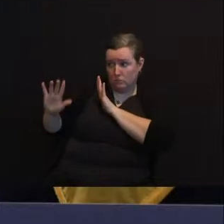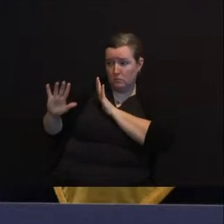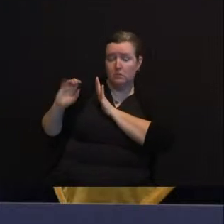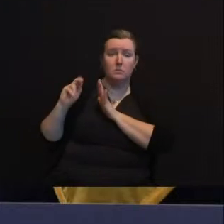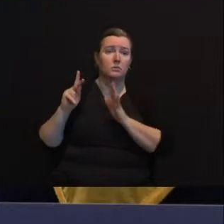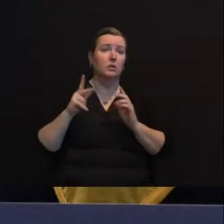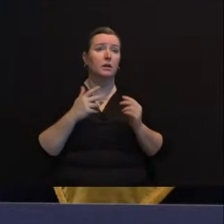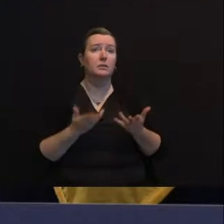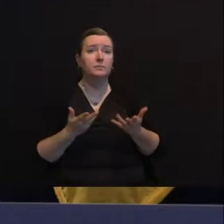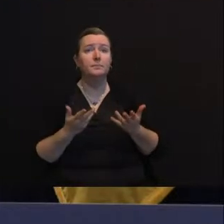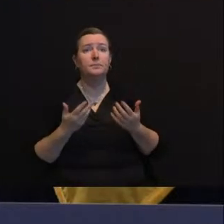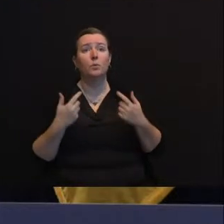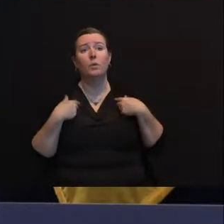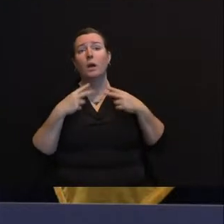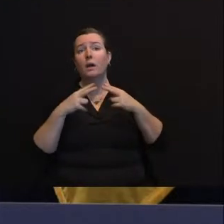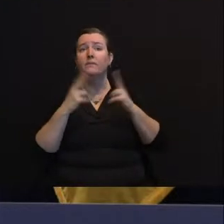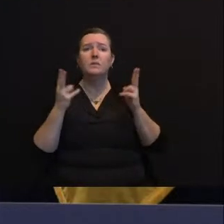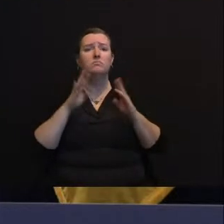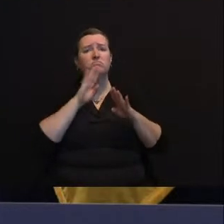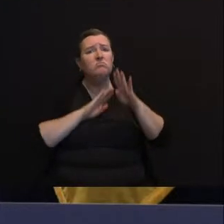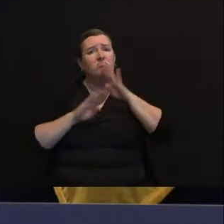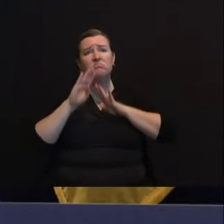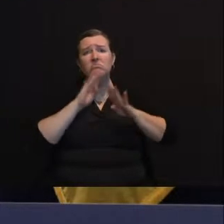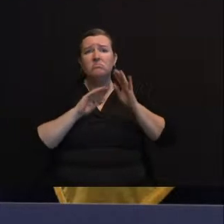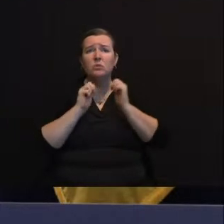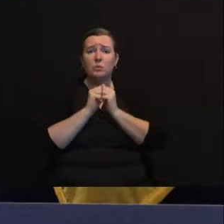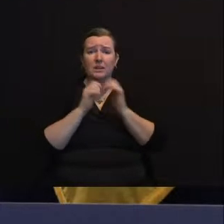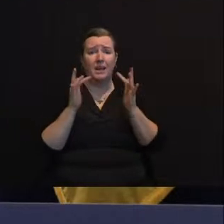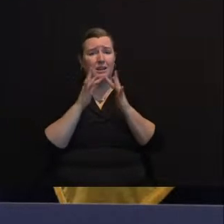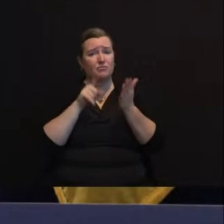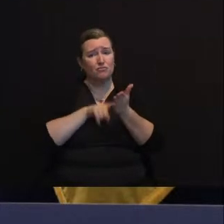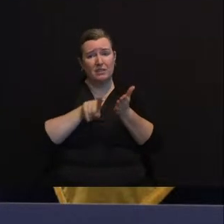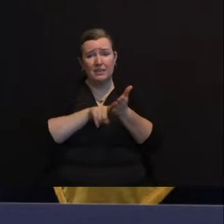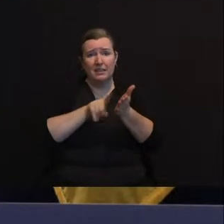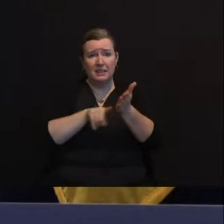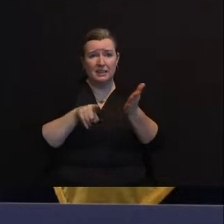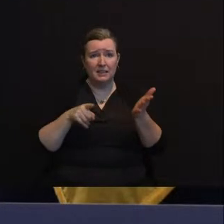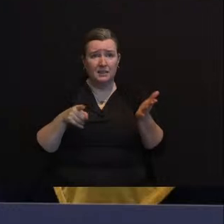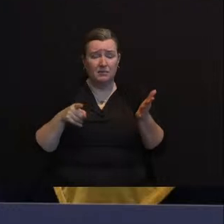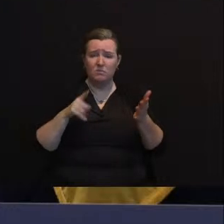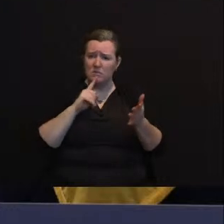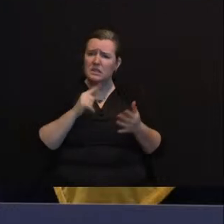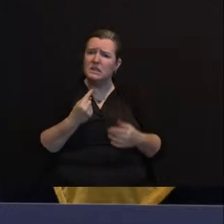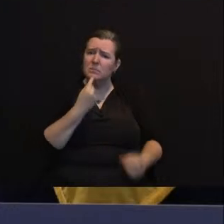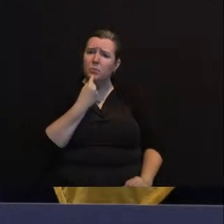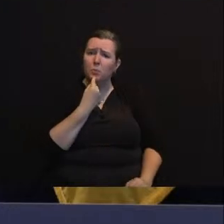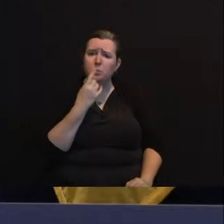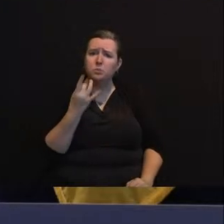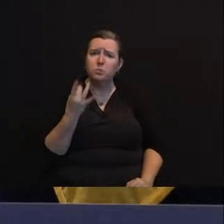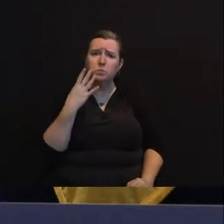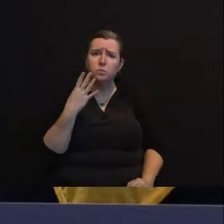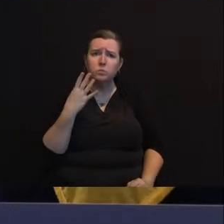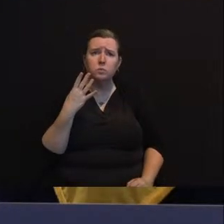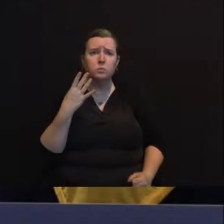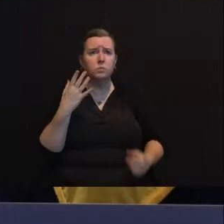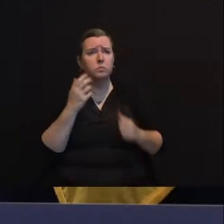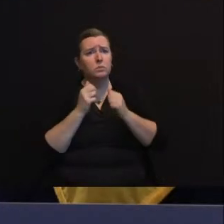true. We're very frustrated with the batting average on contact tracing. In fact, Chief of Staff George Helmy and I had a meeting yesterday with